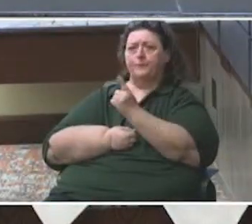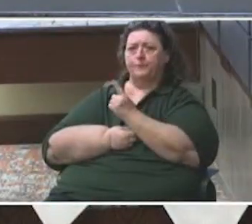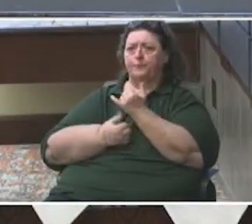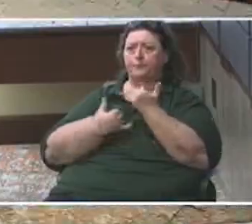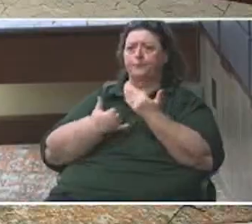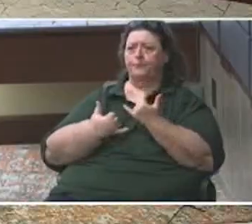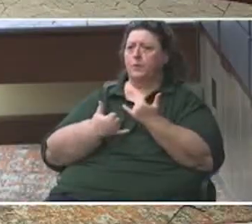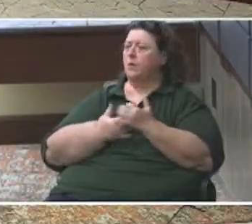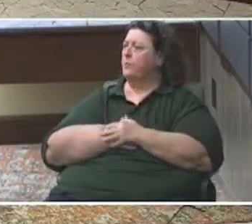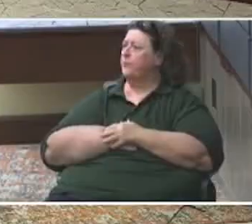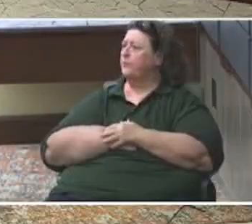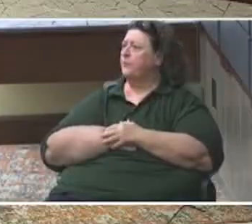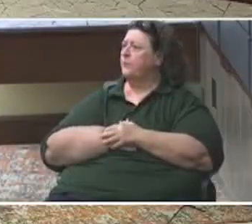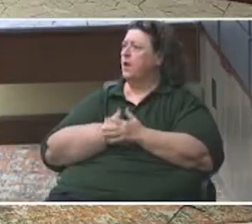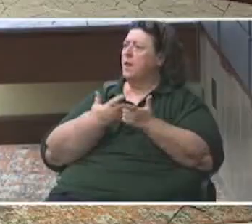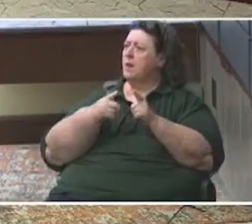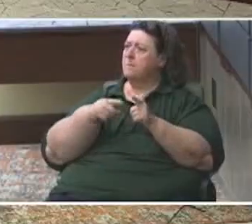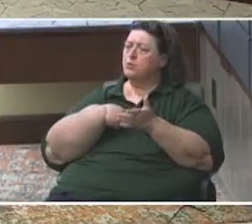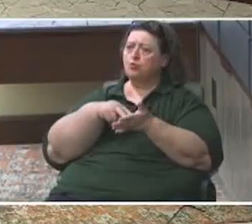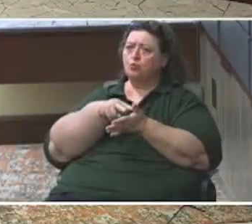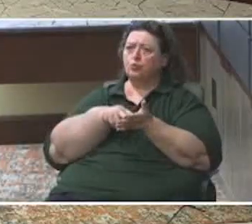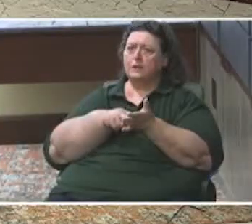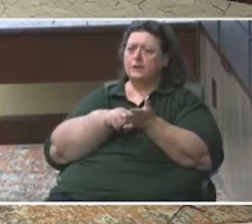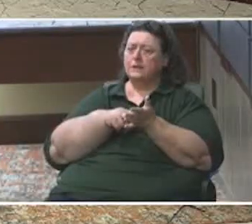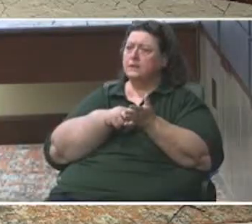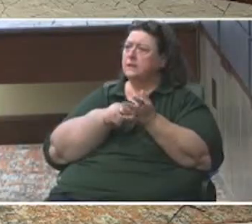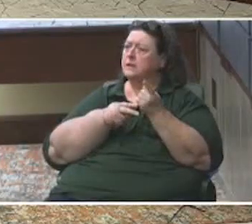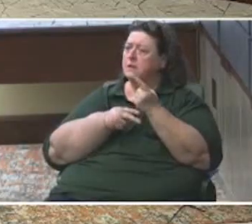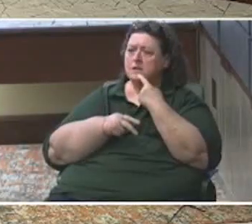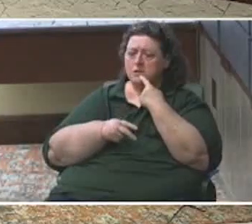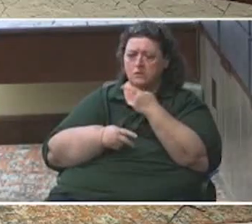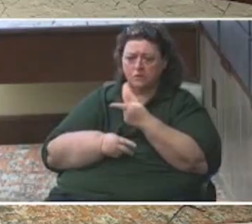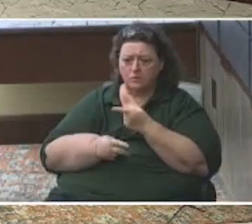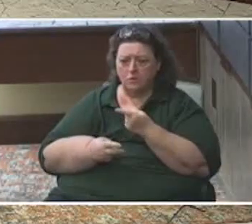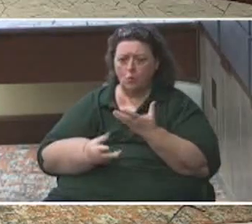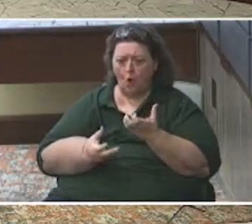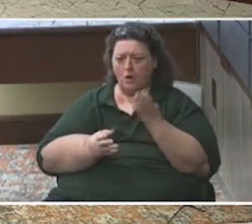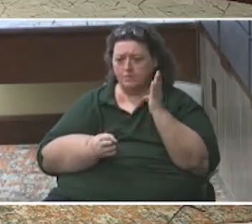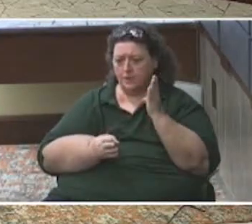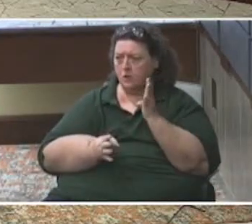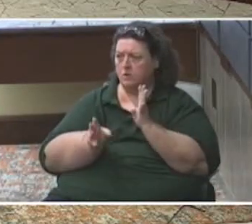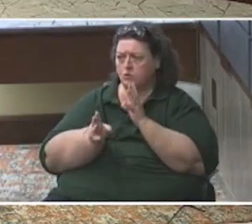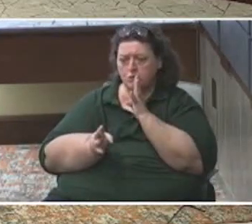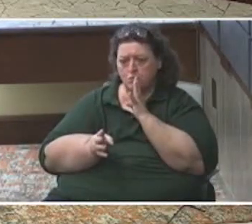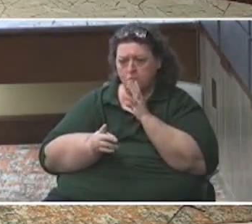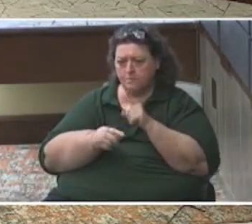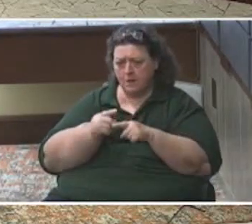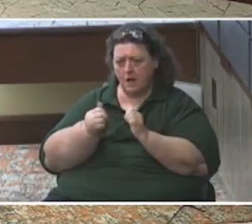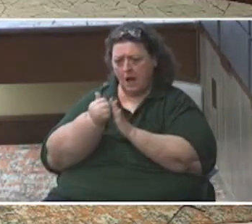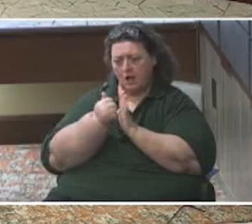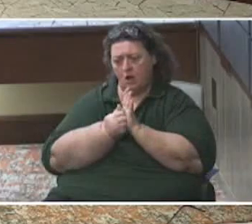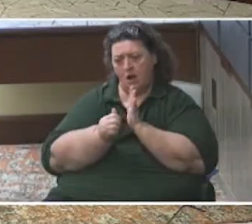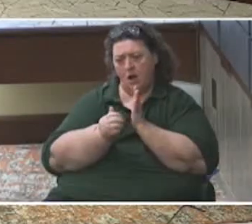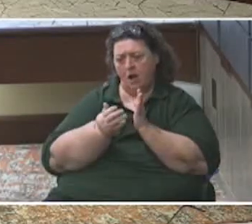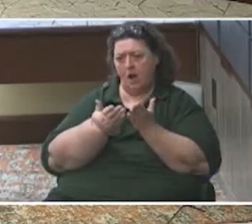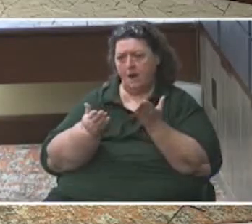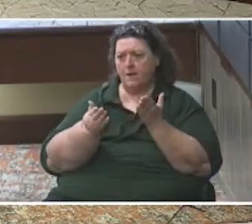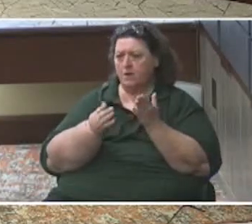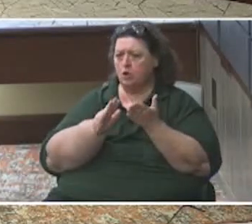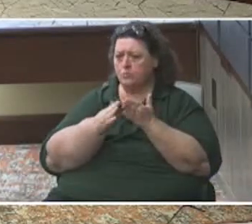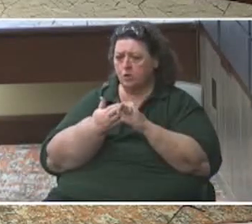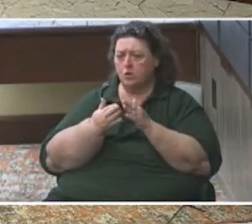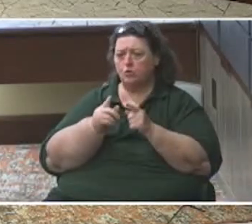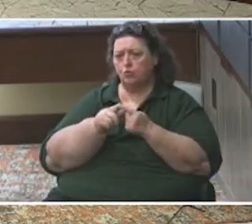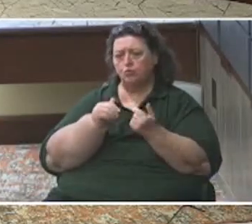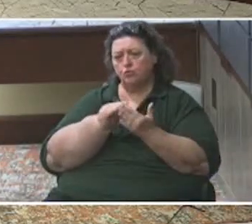read the preamble here first. Anyone present who would like to speak on a work session agenda item, provide an opportunity for the public to